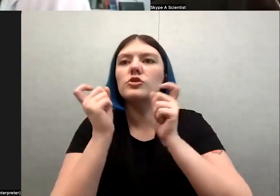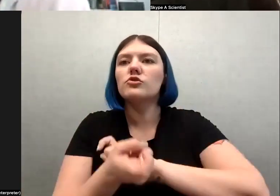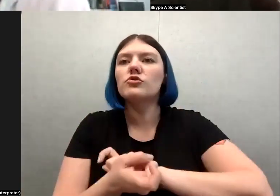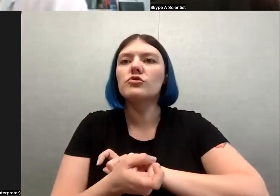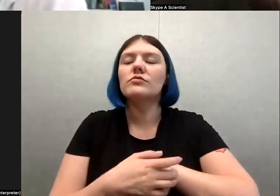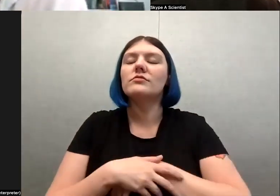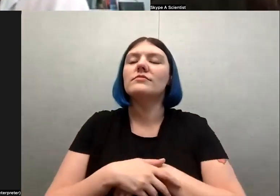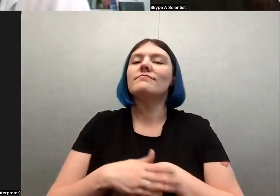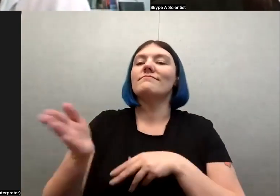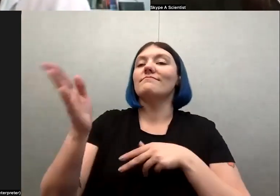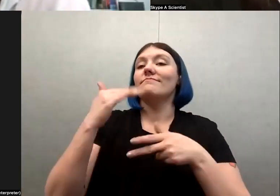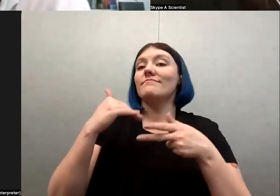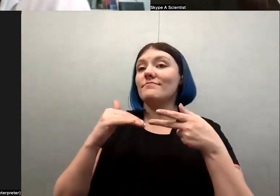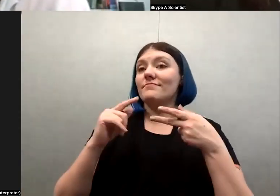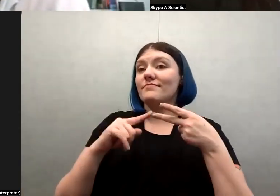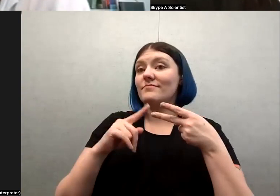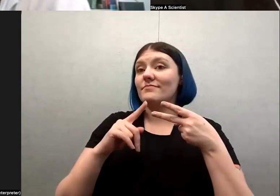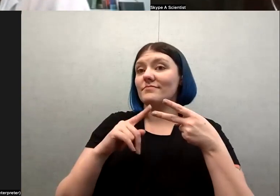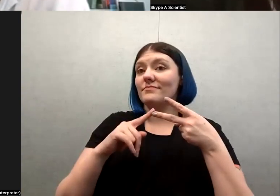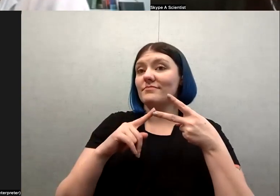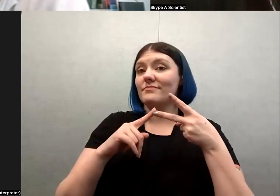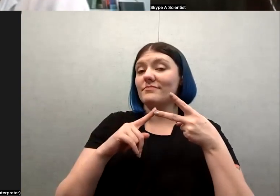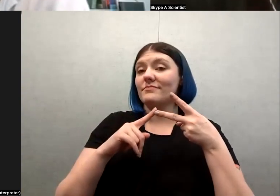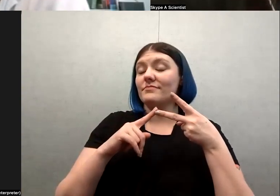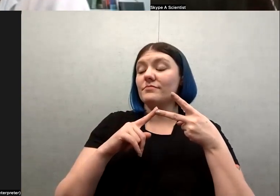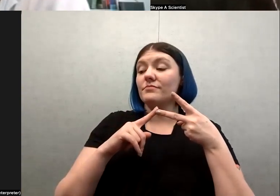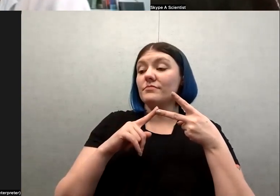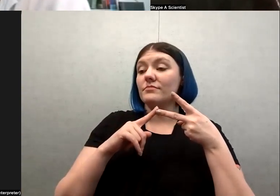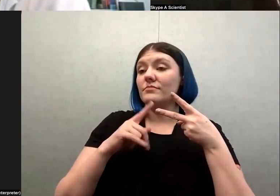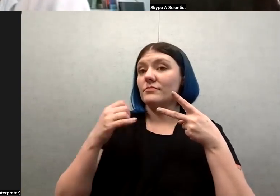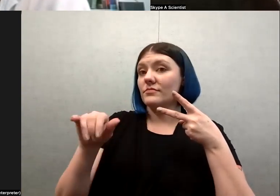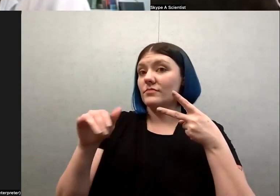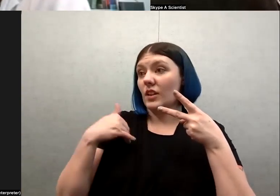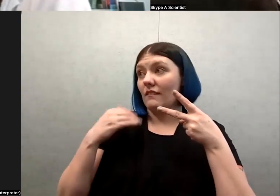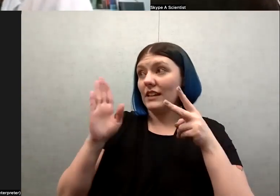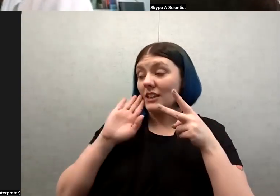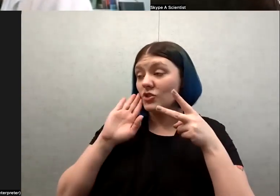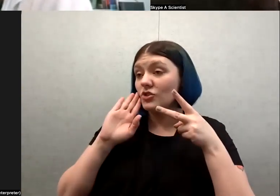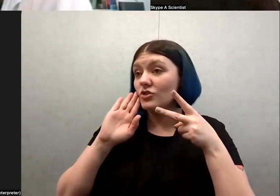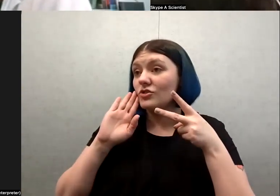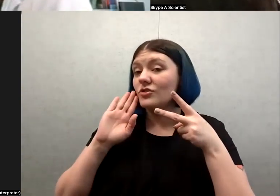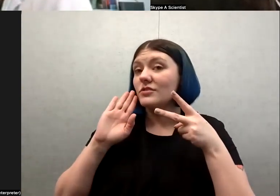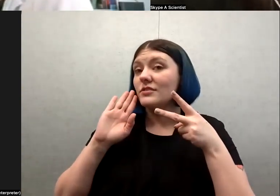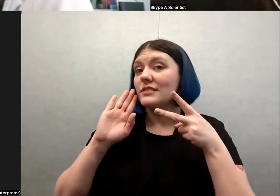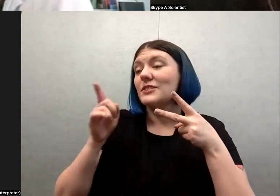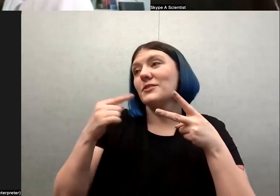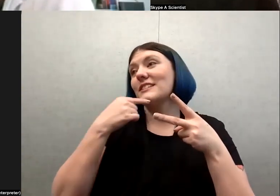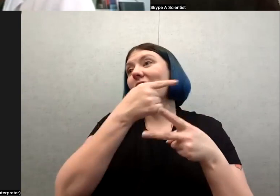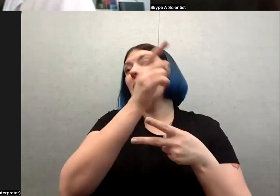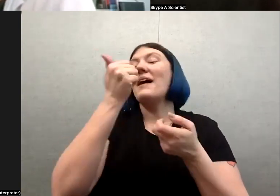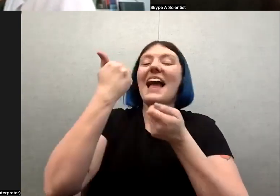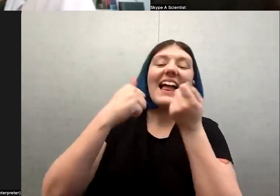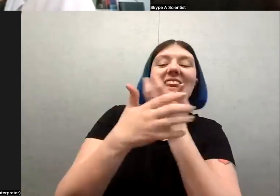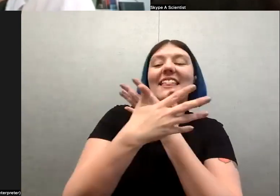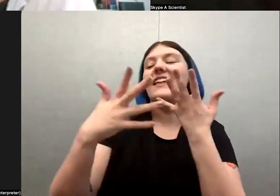good. All right, we've got one more question that'll wrap us up. You still have everybody's attention in the world, and you can tell them anything about anything. It doesn't have to be related